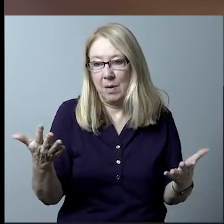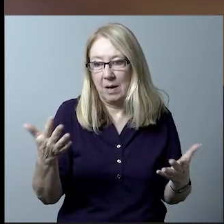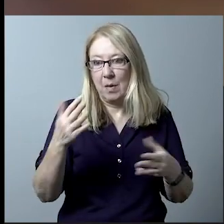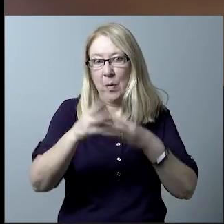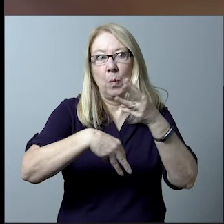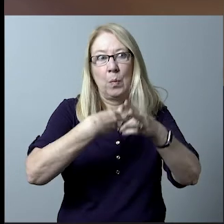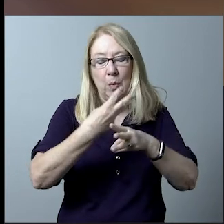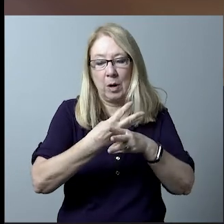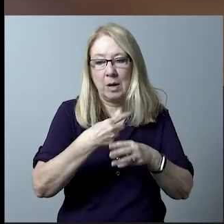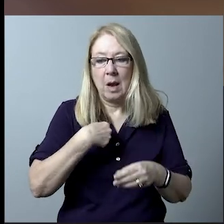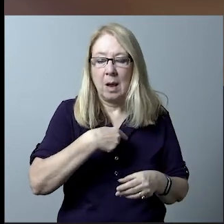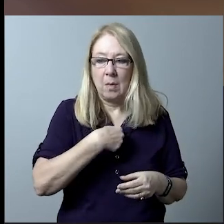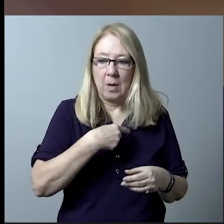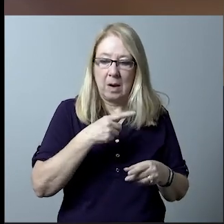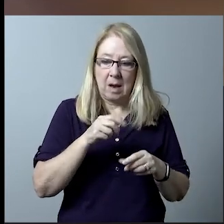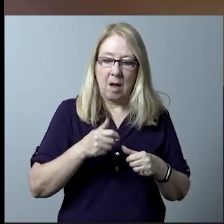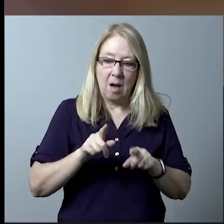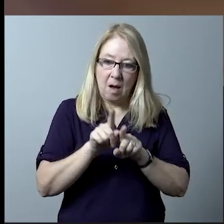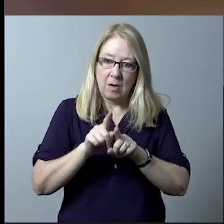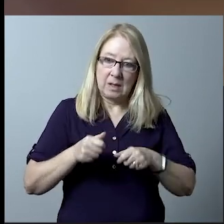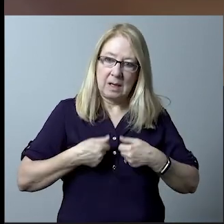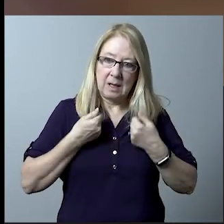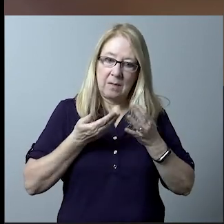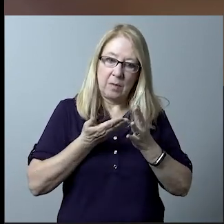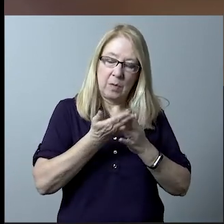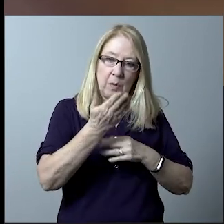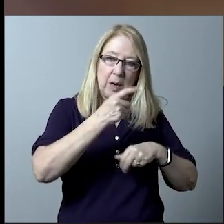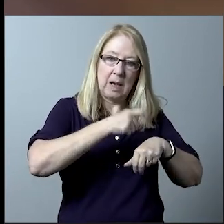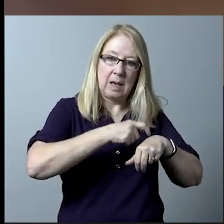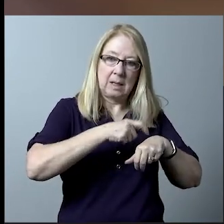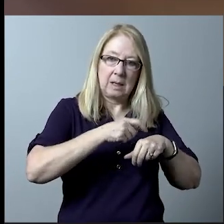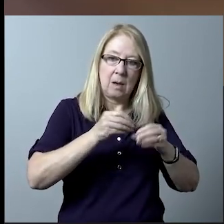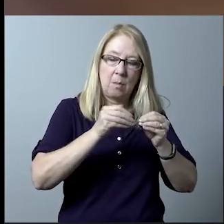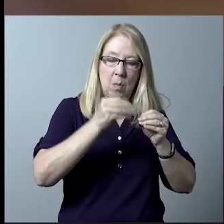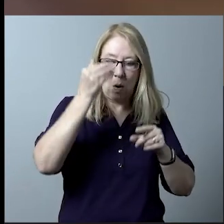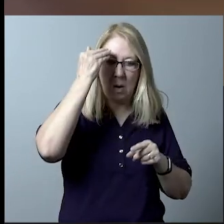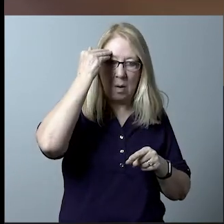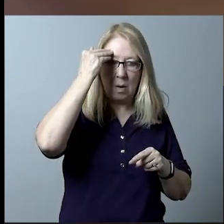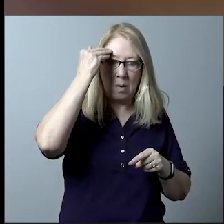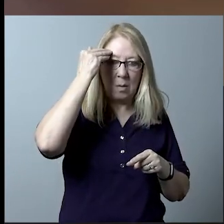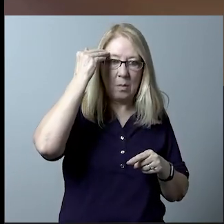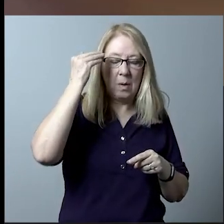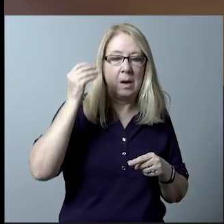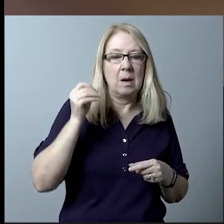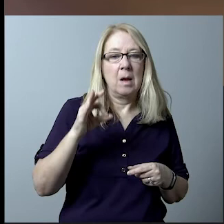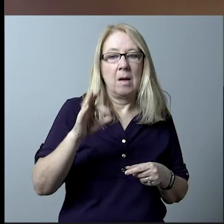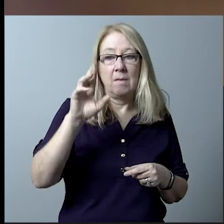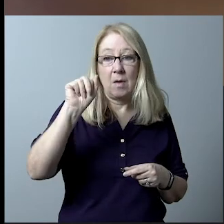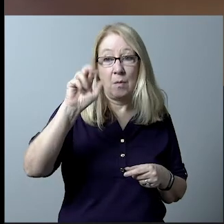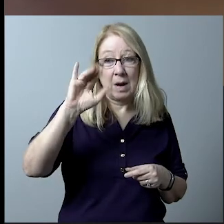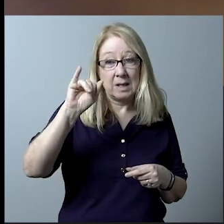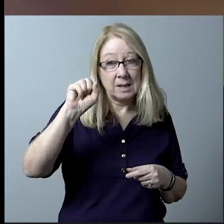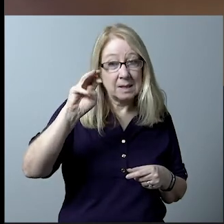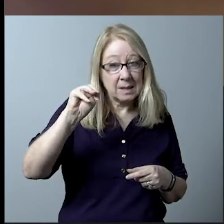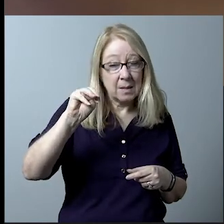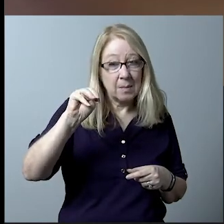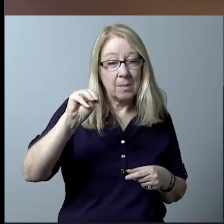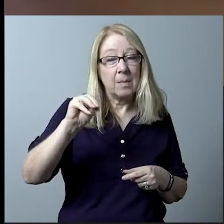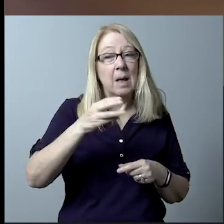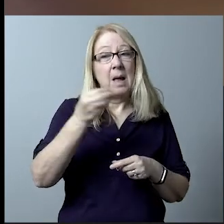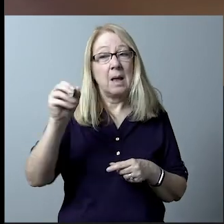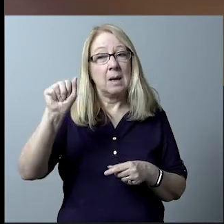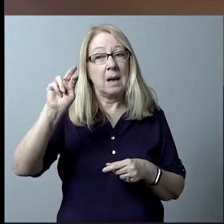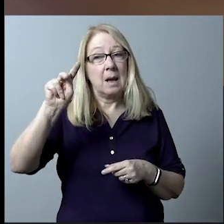pandemic. As everyone might not be aware, we are also living in a time really of heightened awareness of systemic racism,